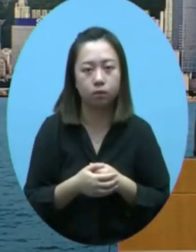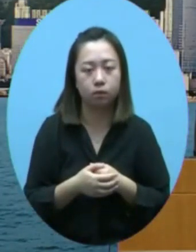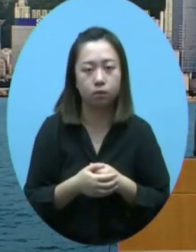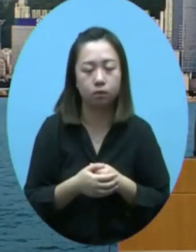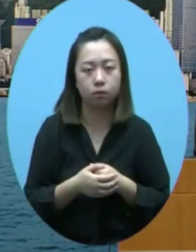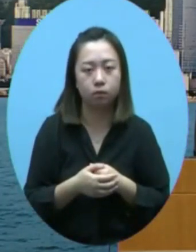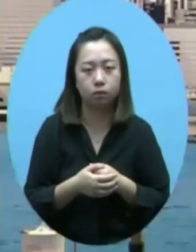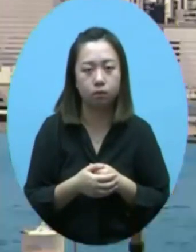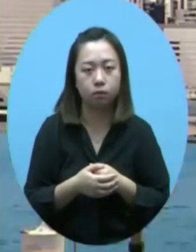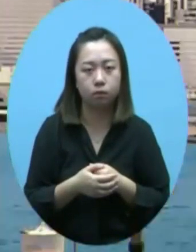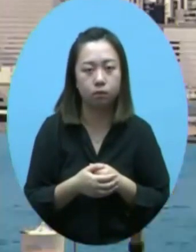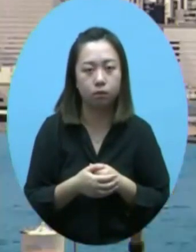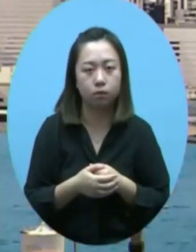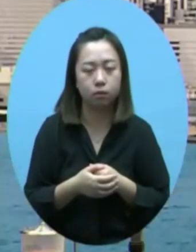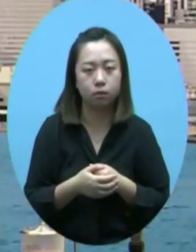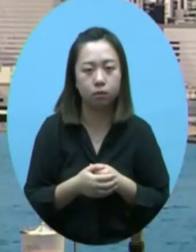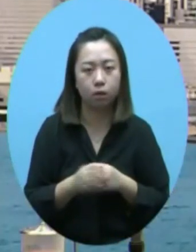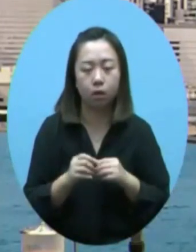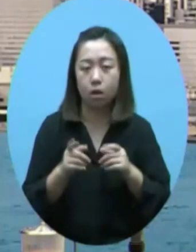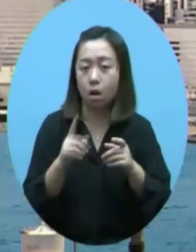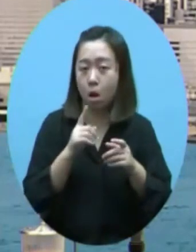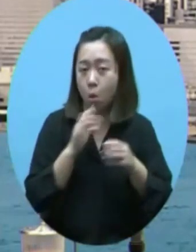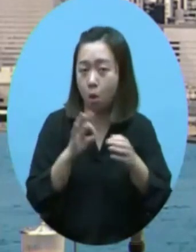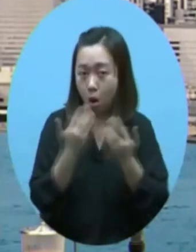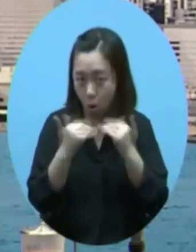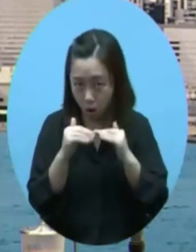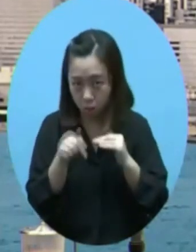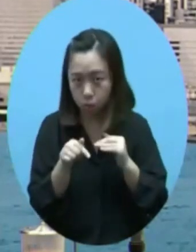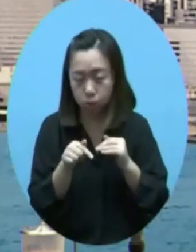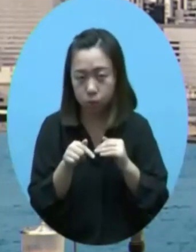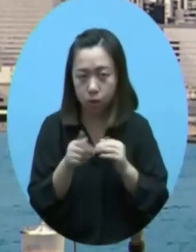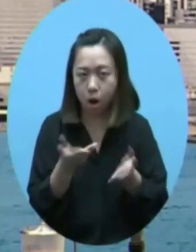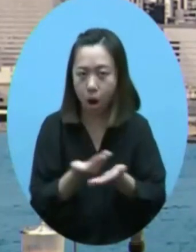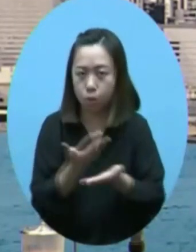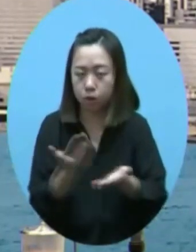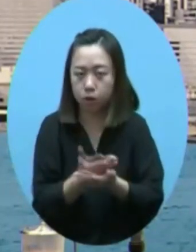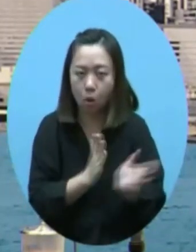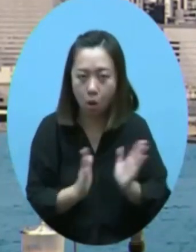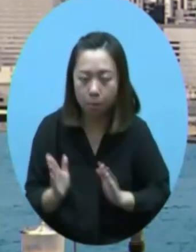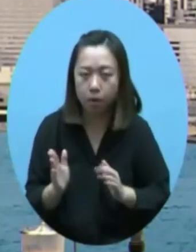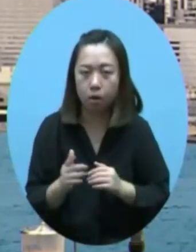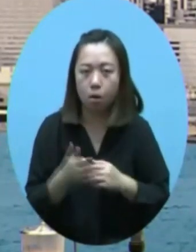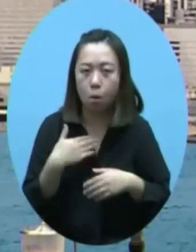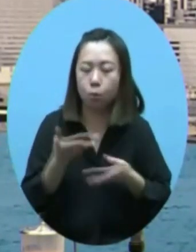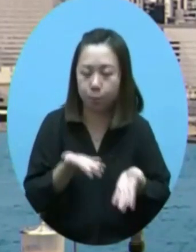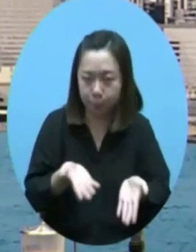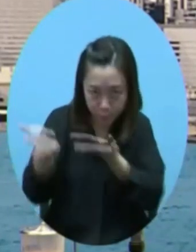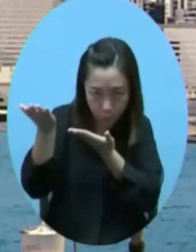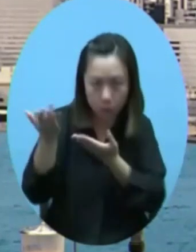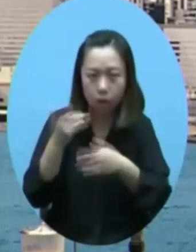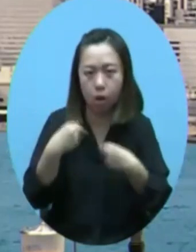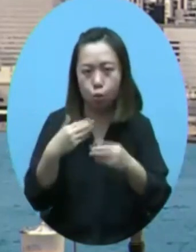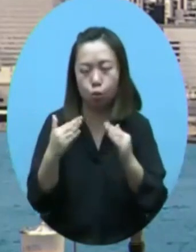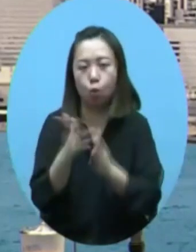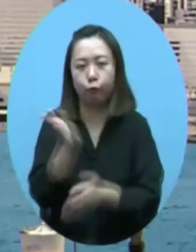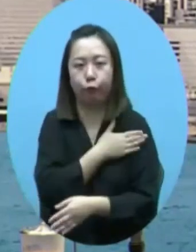For the arrangement in the school of the exam, I leave it to the Education and Bureau to arrange. I'm